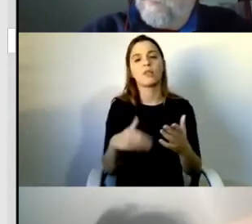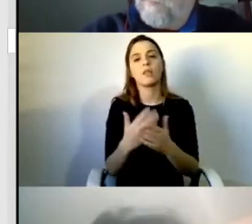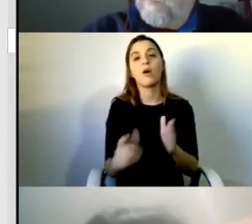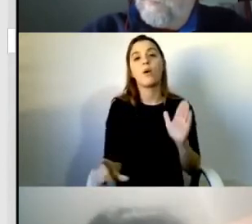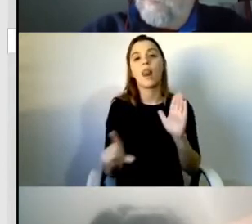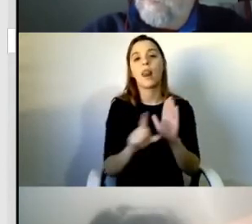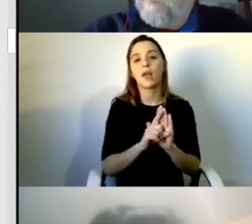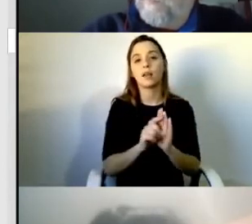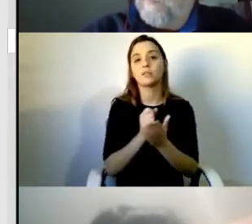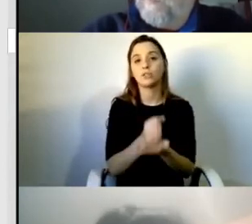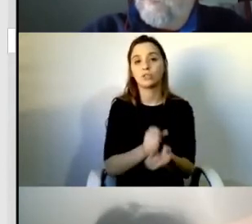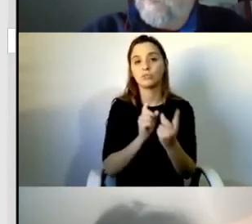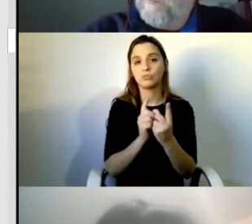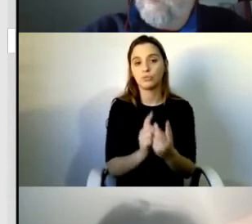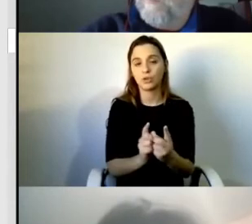2018.